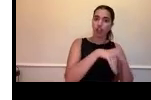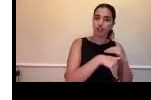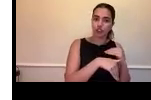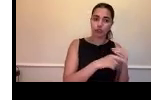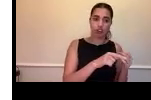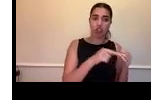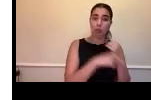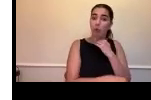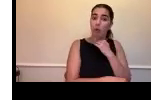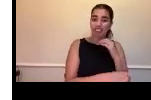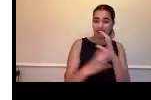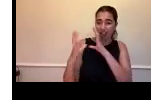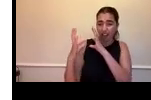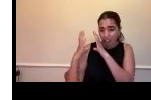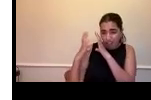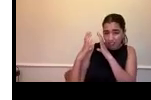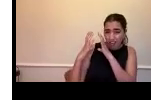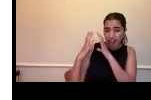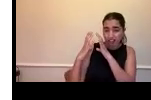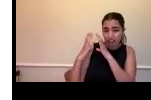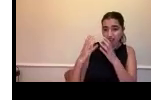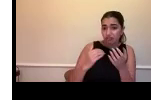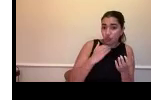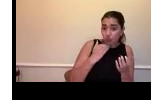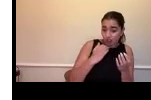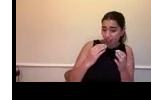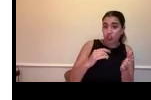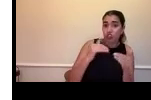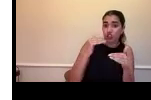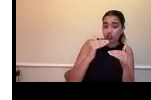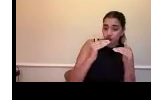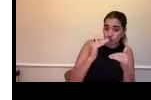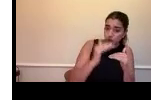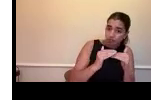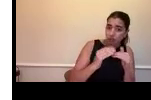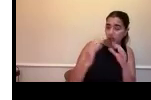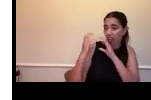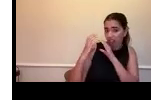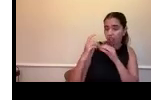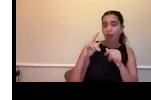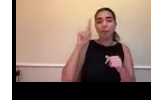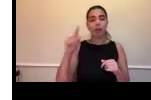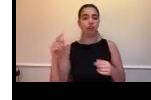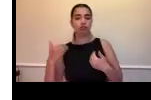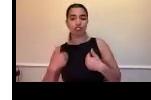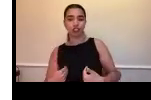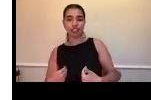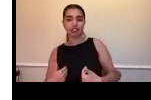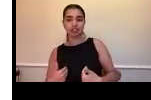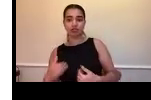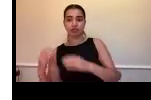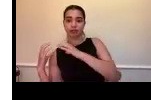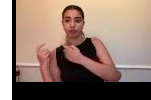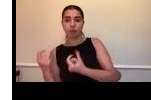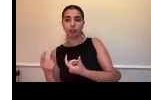the greatest burden of shortfall, and the richest having less shortfall, but much more contribution